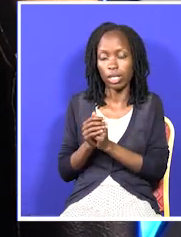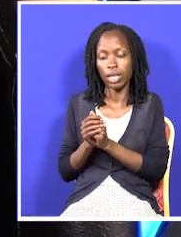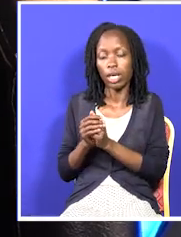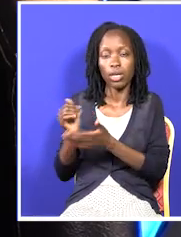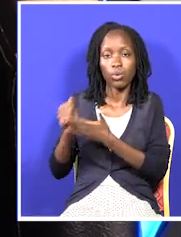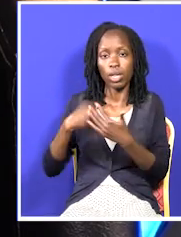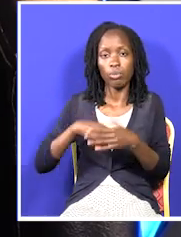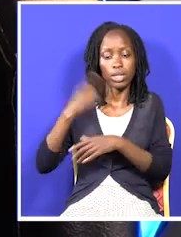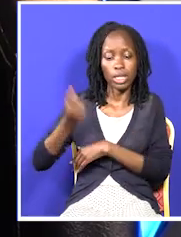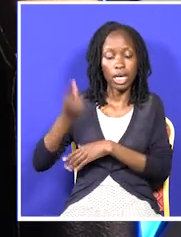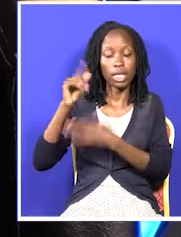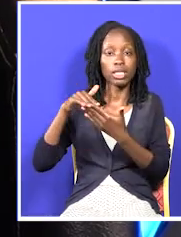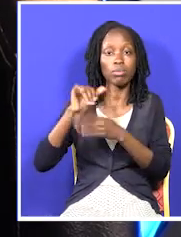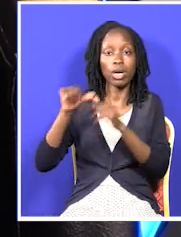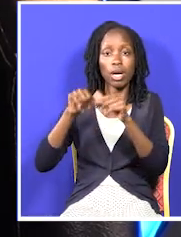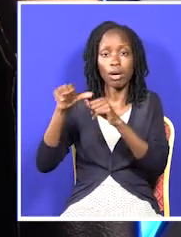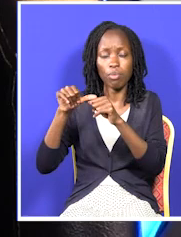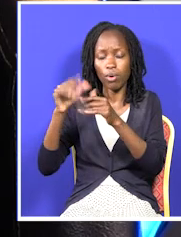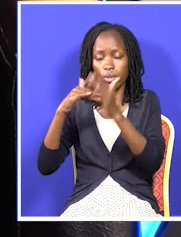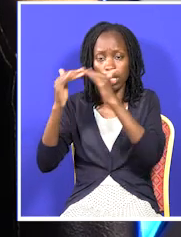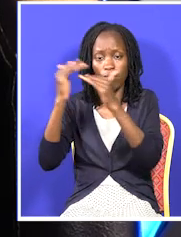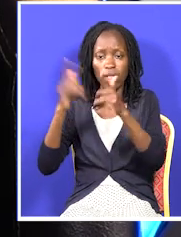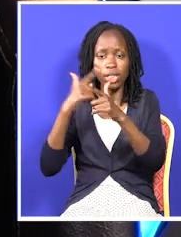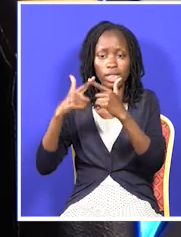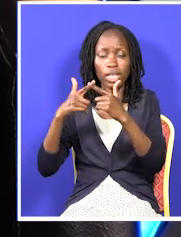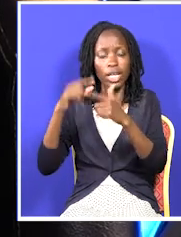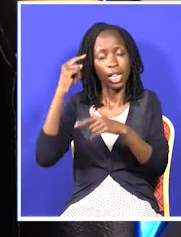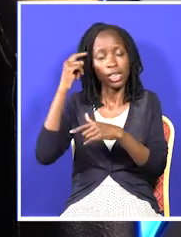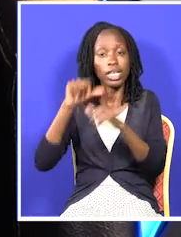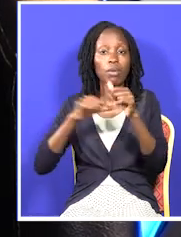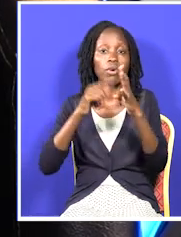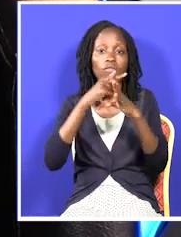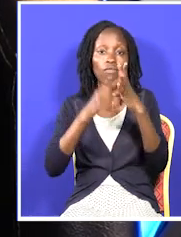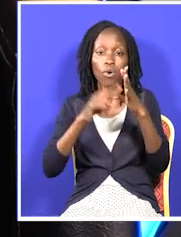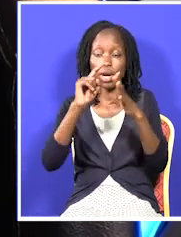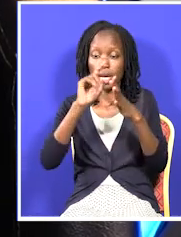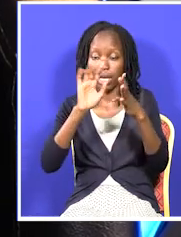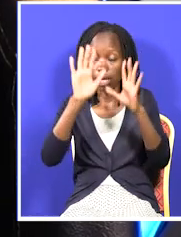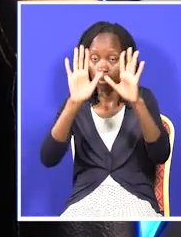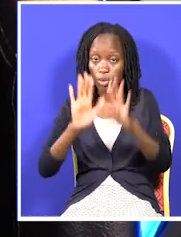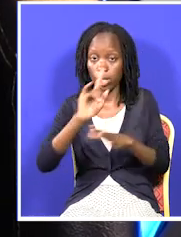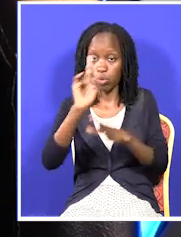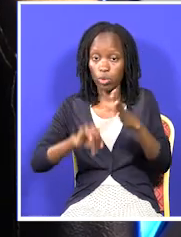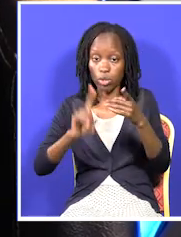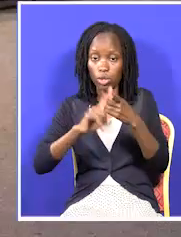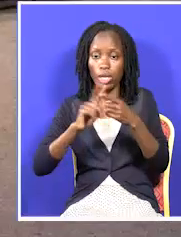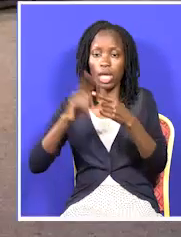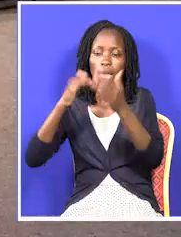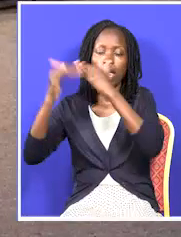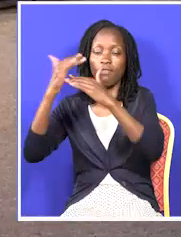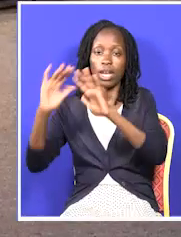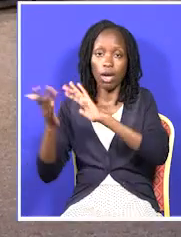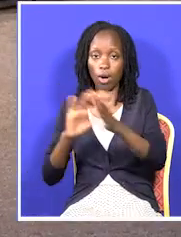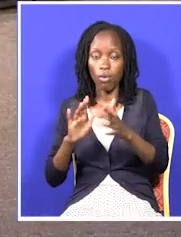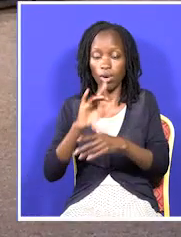To help us understand more about this, let's think about four important questions. What will heaven look